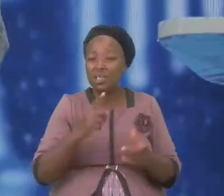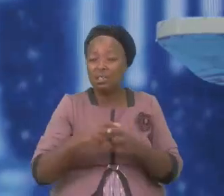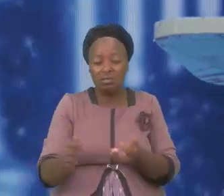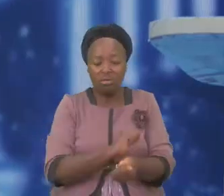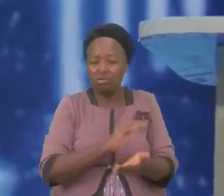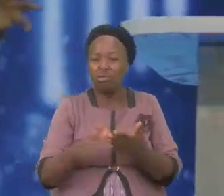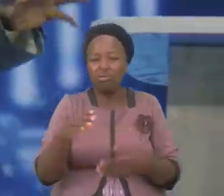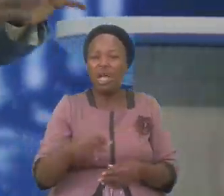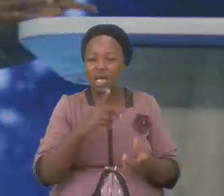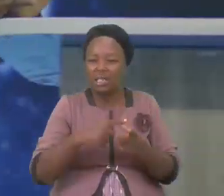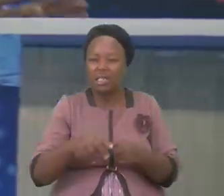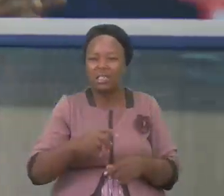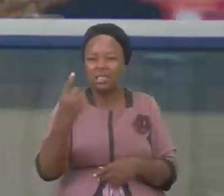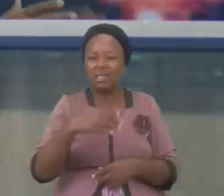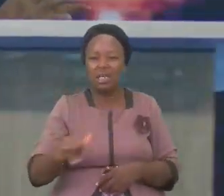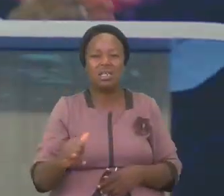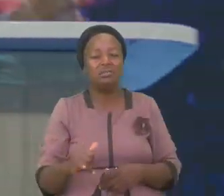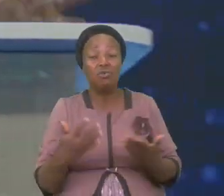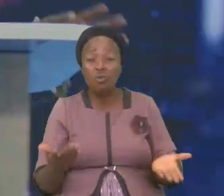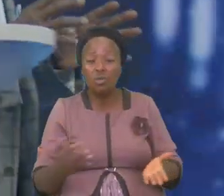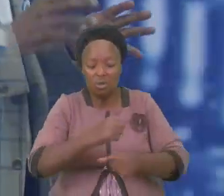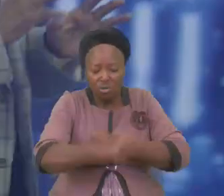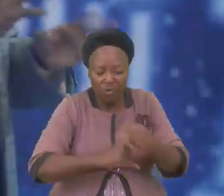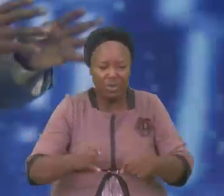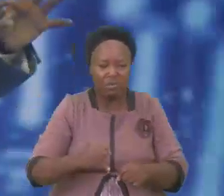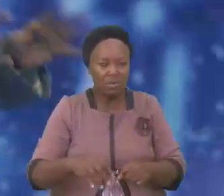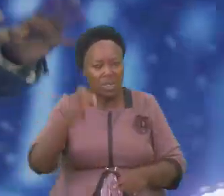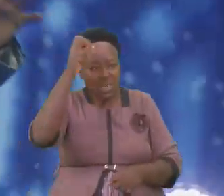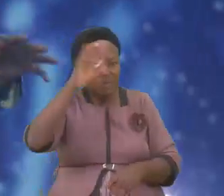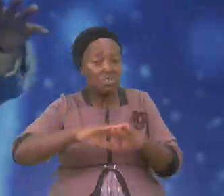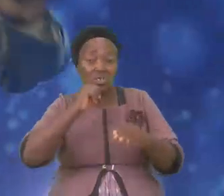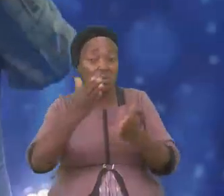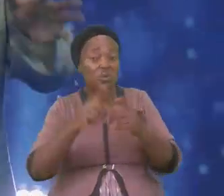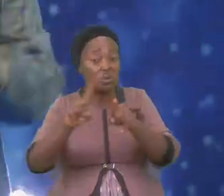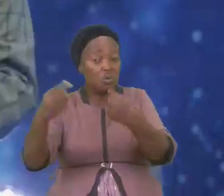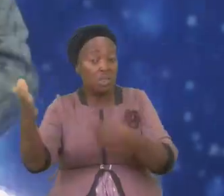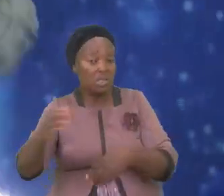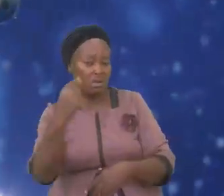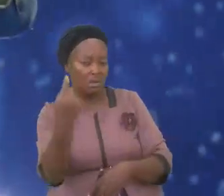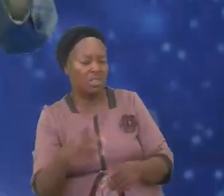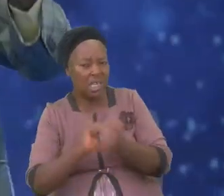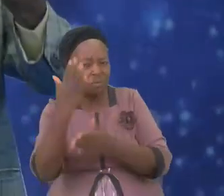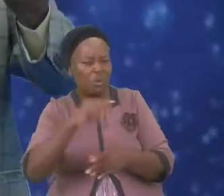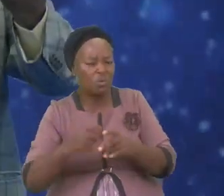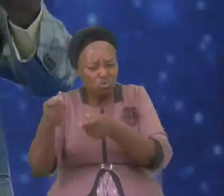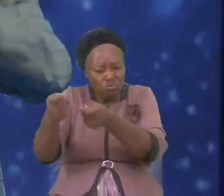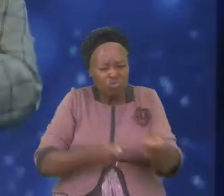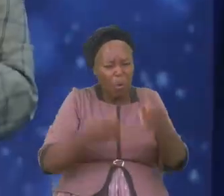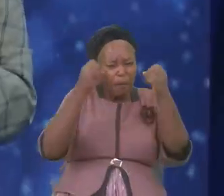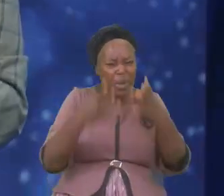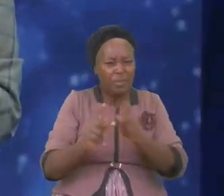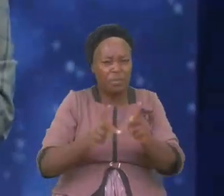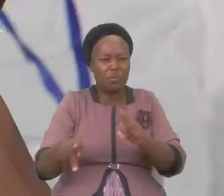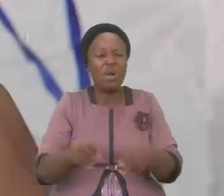That's why he wants to corrupt as many people as he can in the world. And he wants to get to you